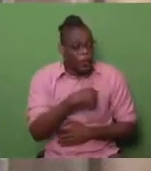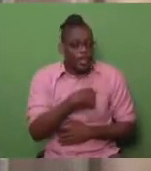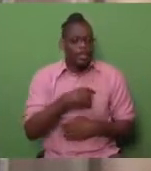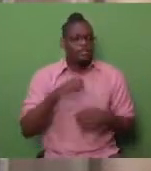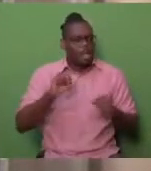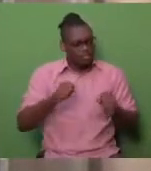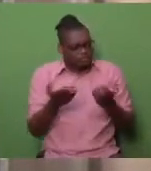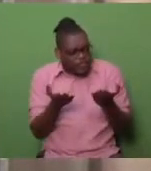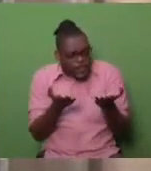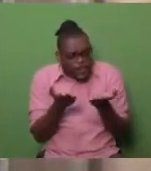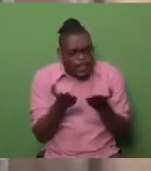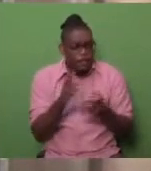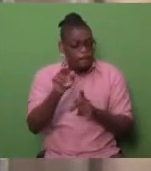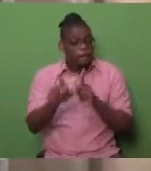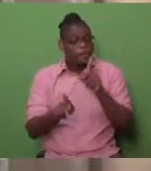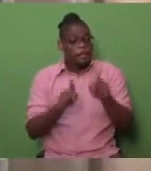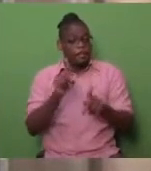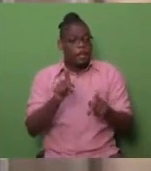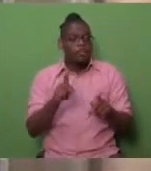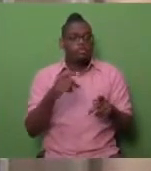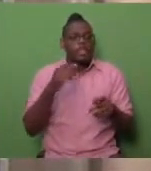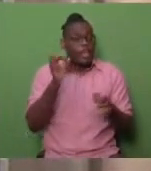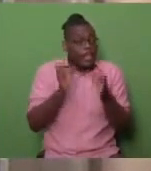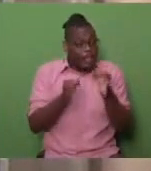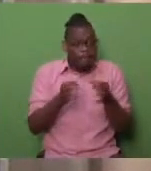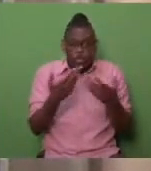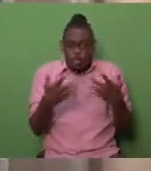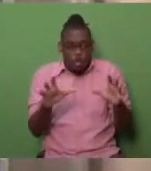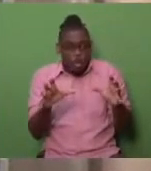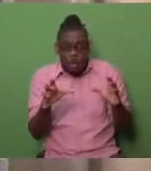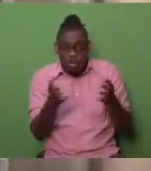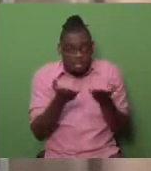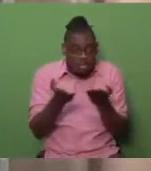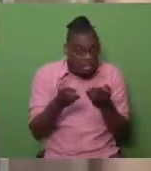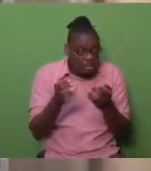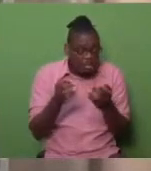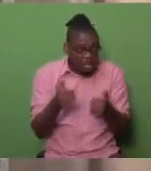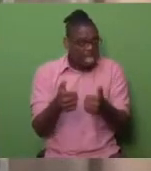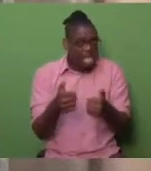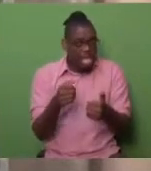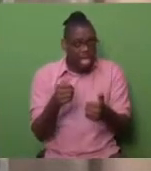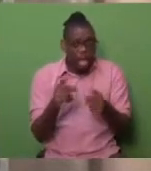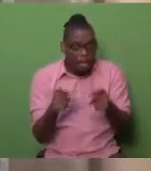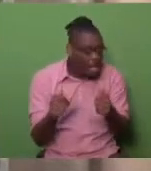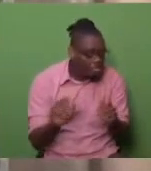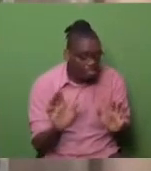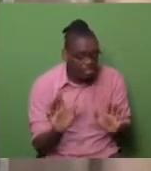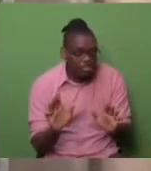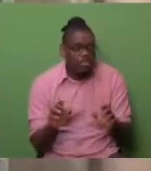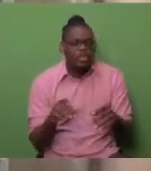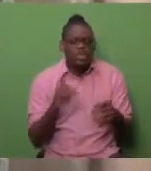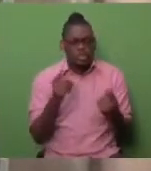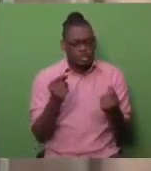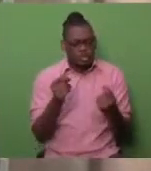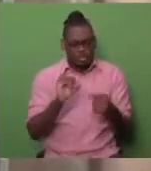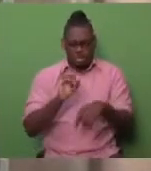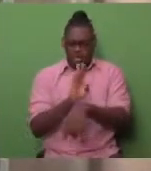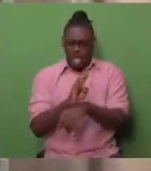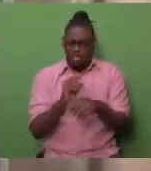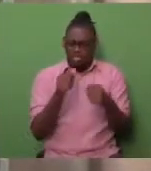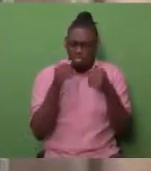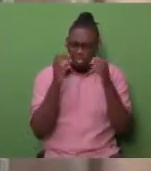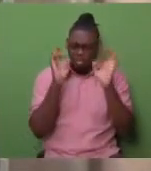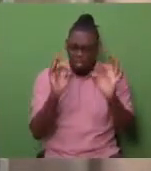short of a dereliction of duty. I rise today to fulfill this sacred duty as an MP and